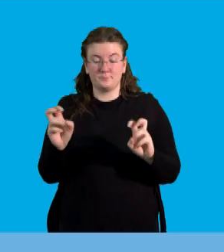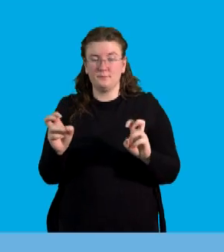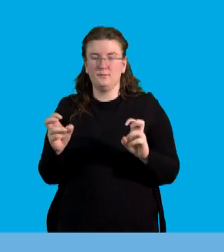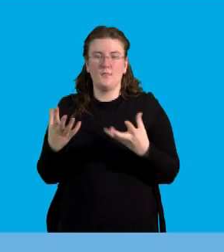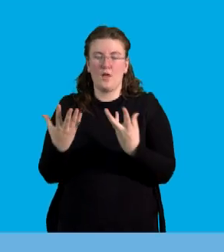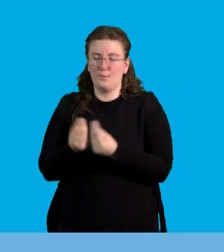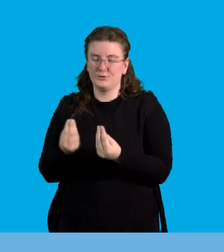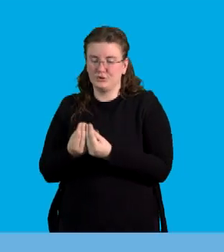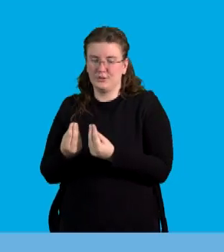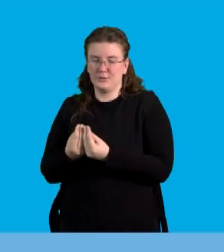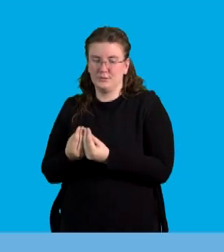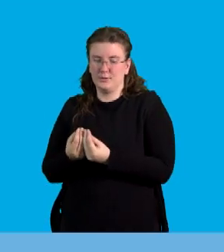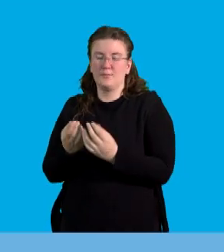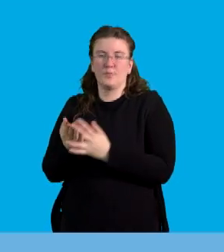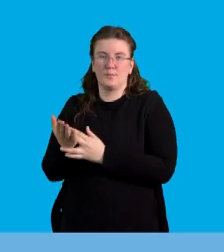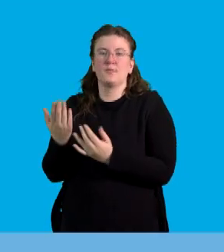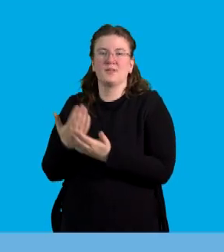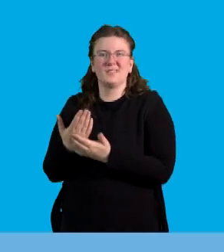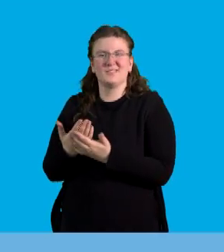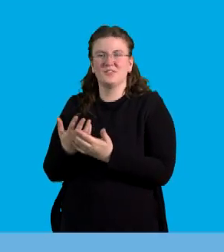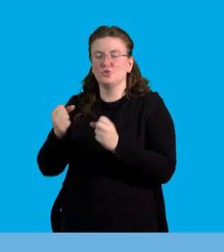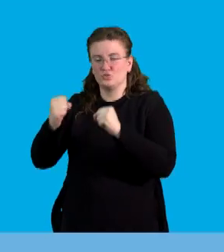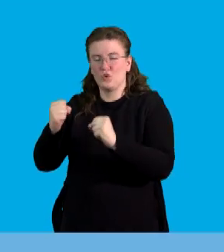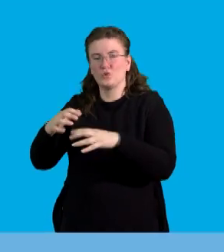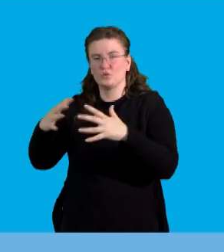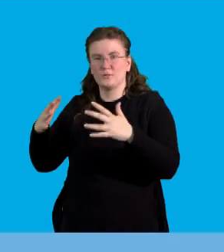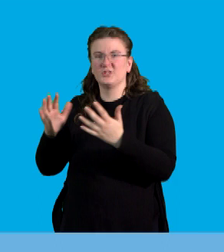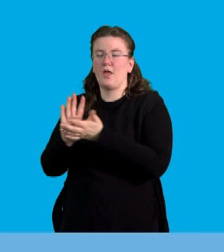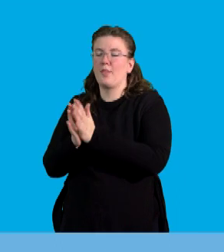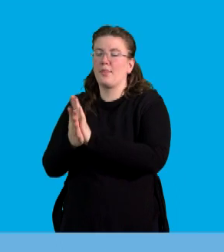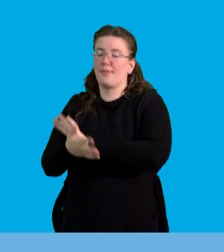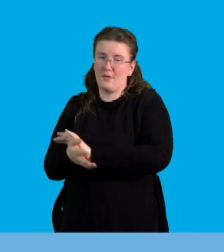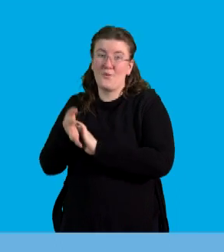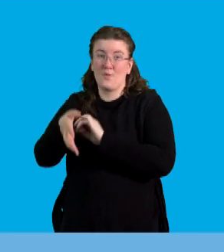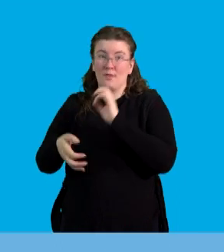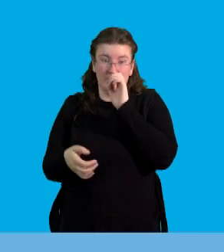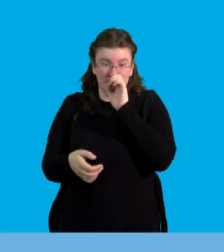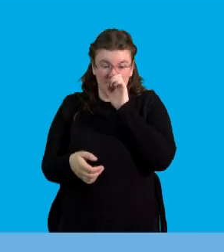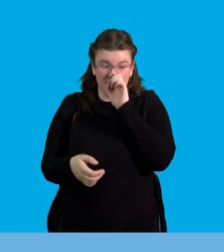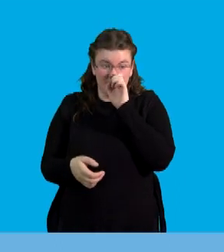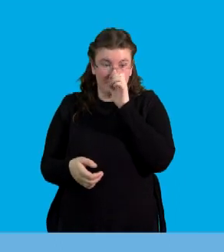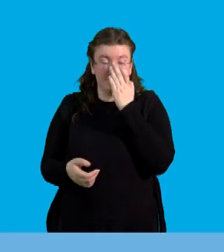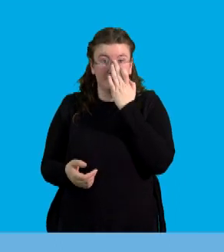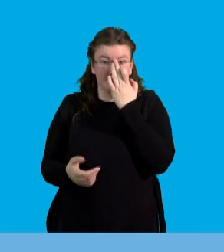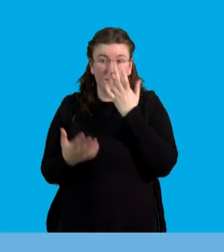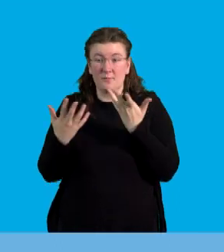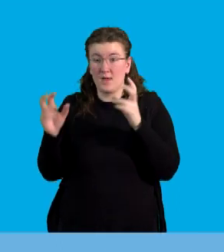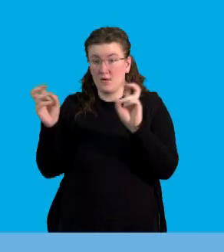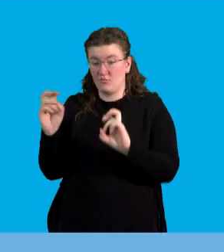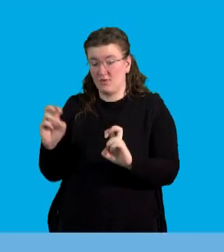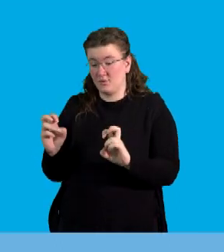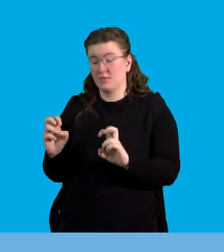it may damage the appliance or cause it to burn out. So if the current that is flowing through an appliance is too strong,